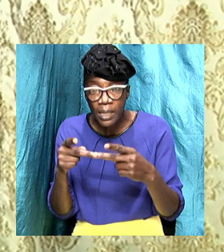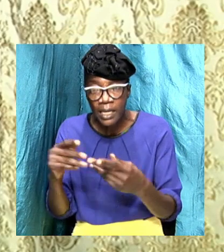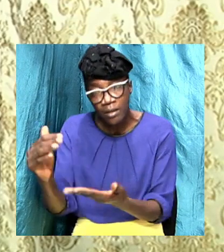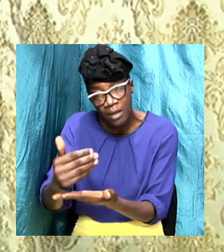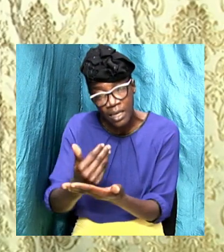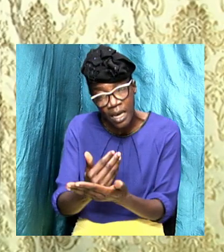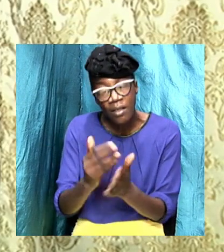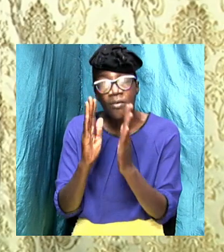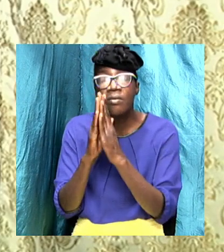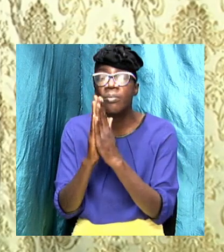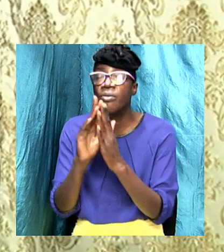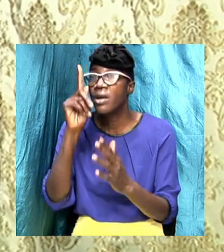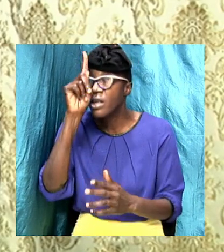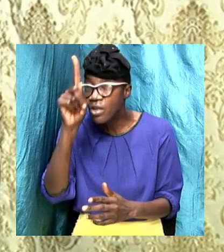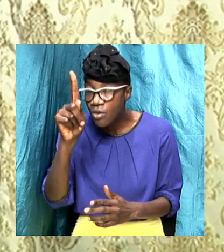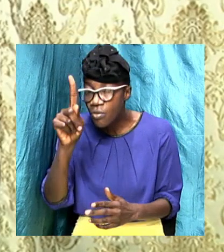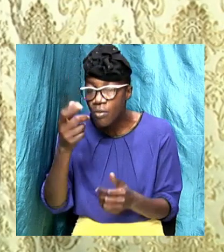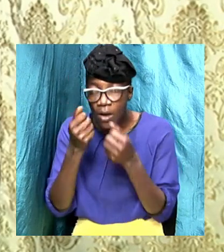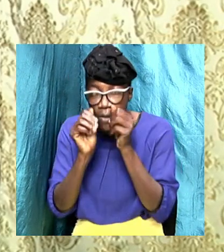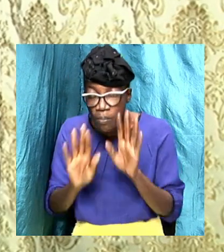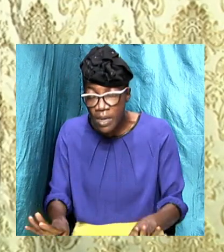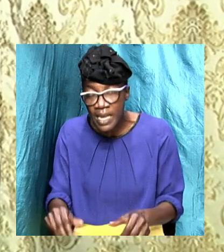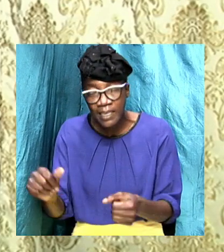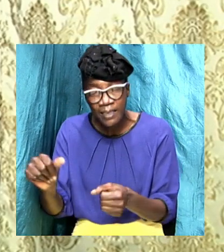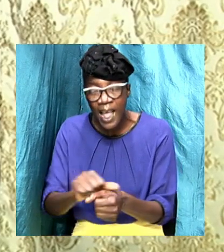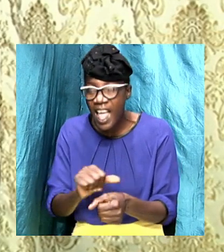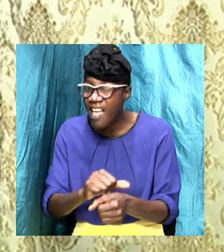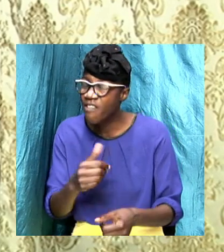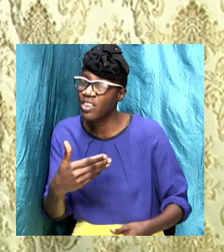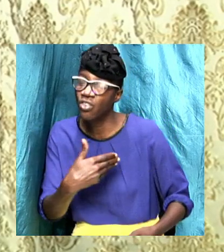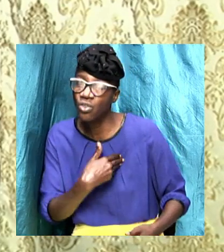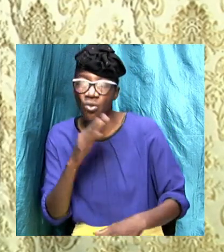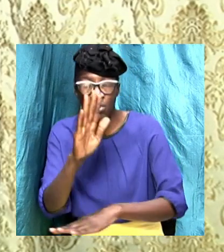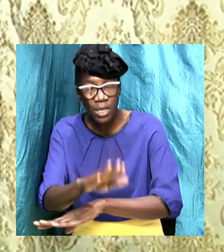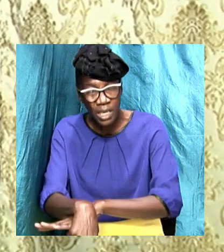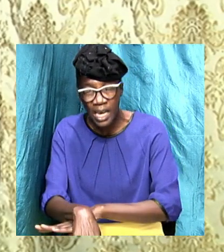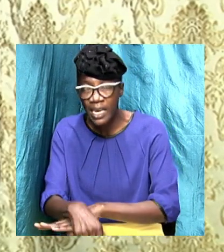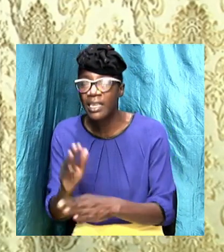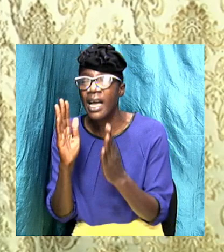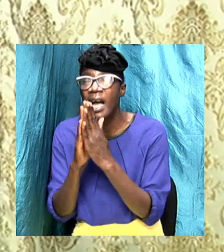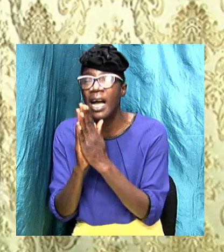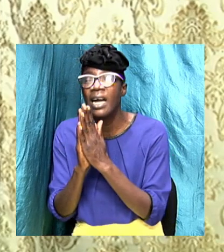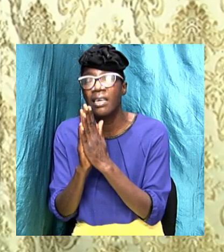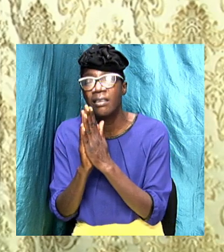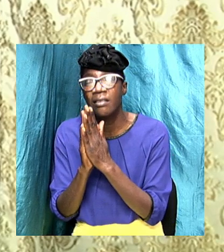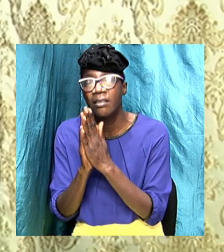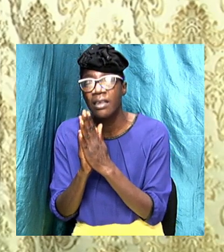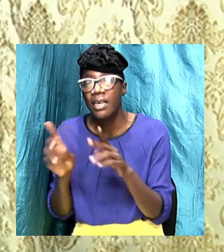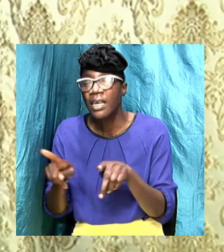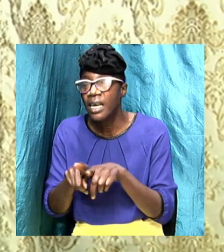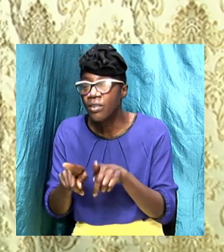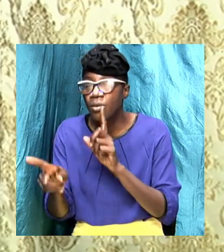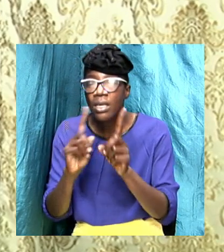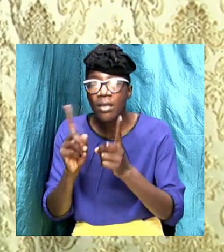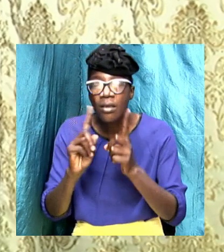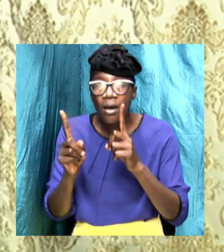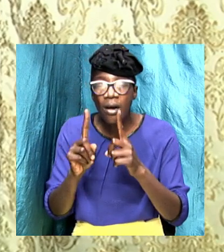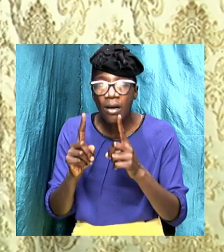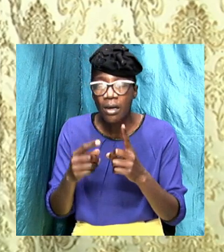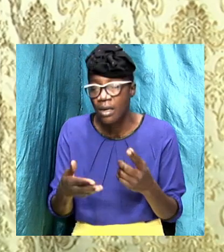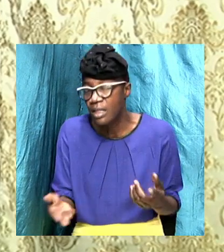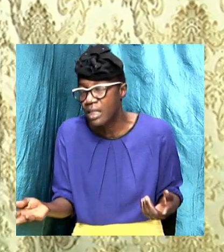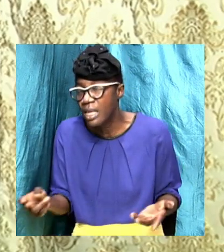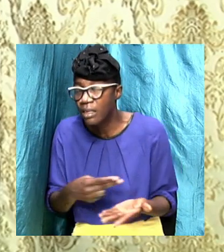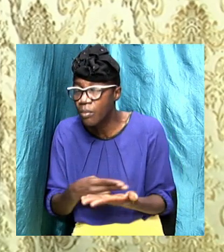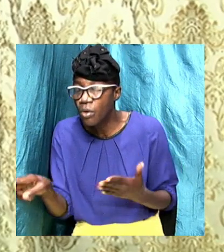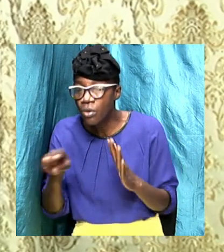pray, mighty God, that you will bless each and every soul tonight. We ask, God, that as we discuss things pertaining to